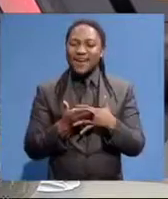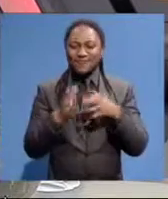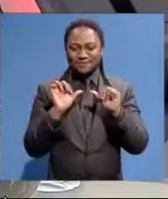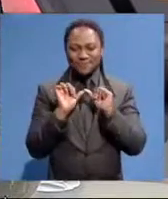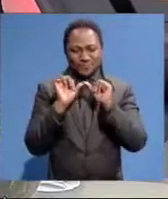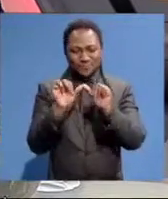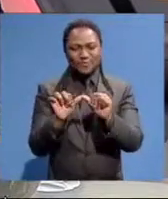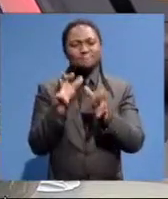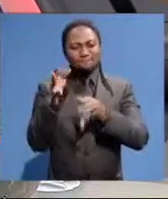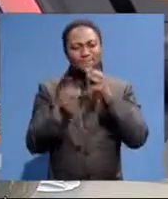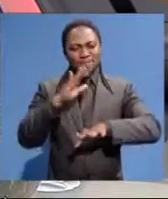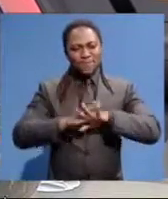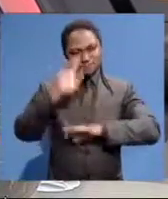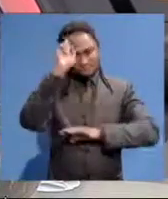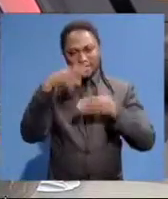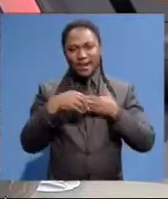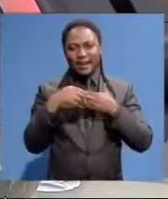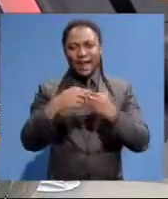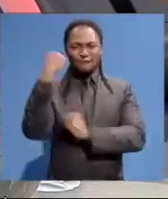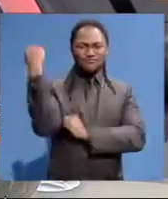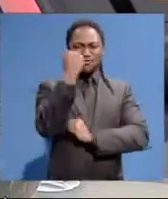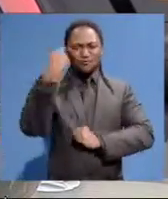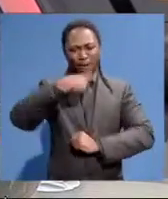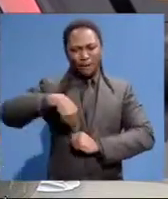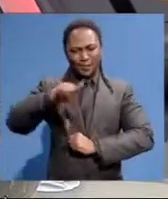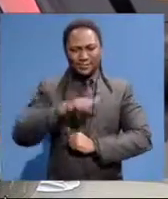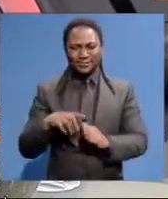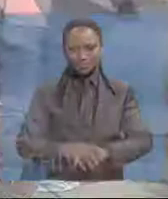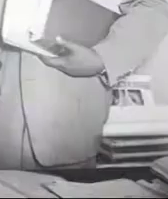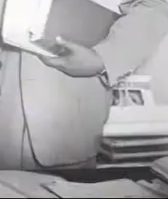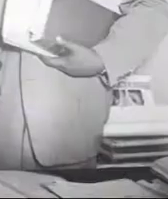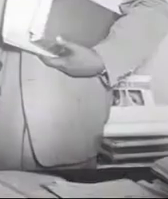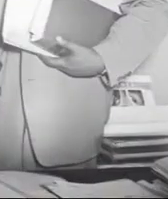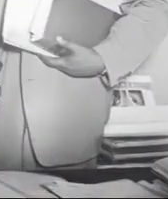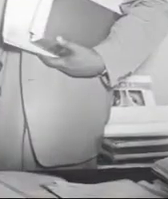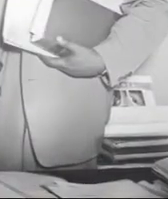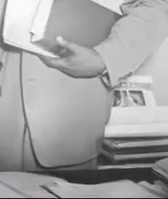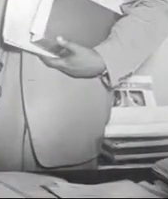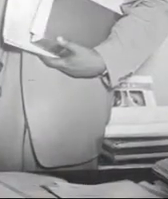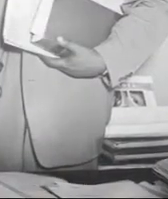journey of Madiba, a leader and our hero. Stay with us.